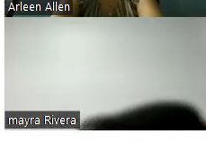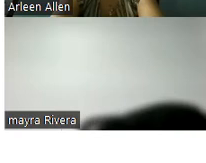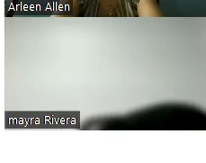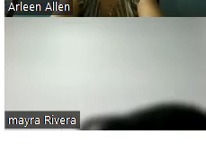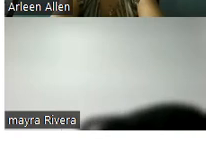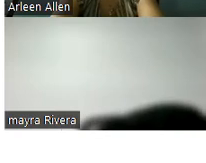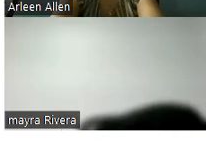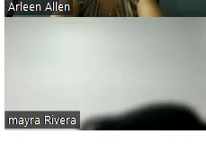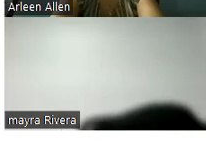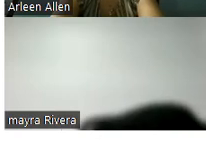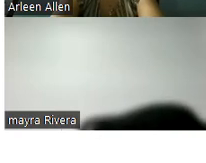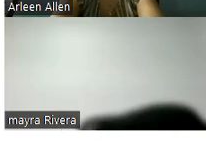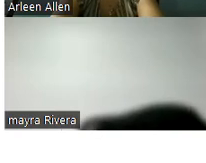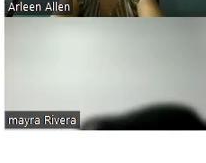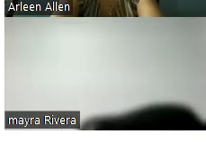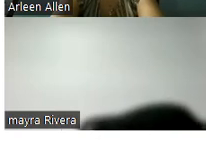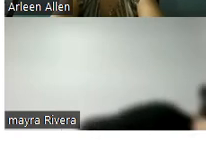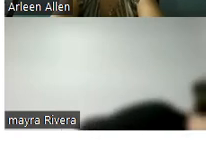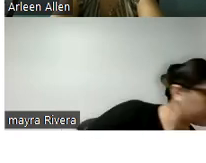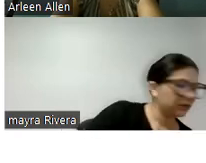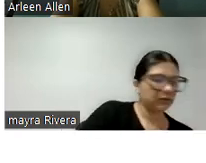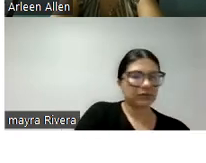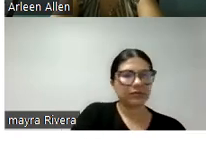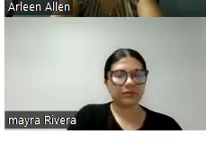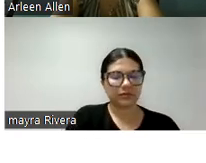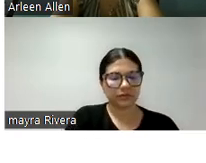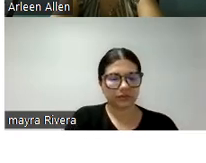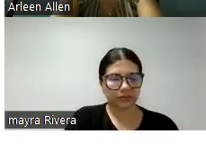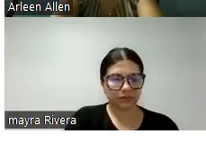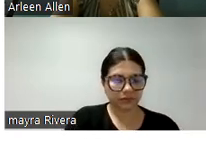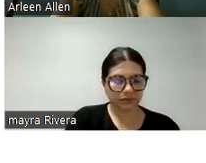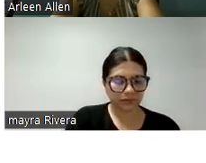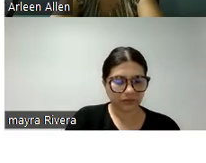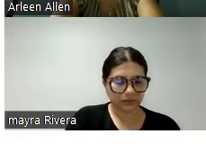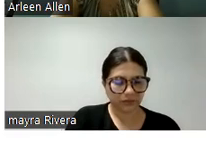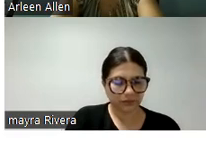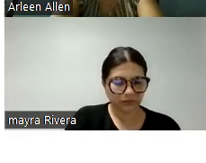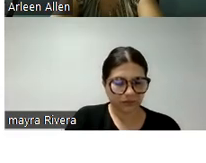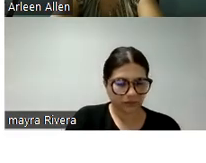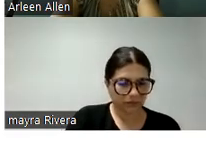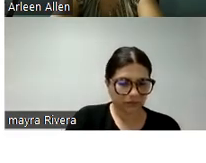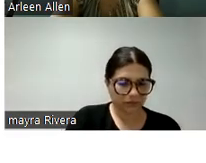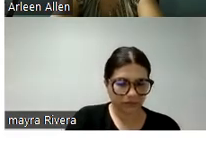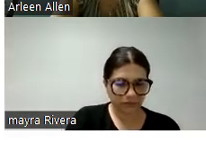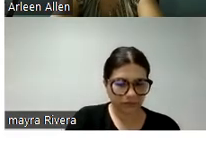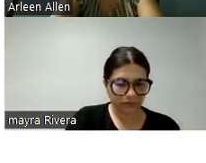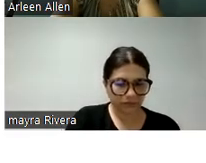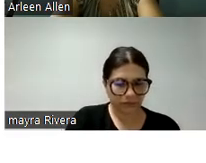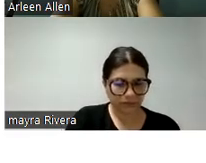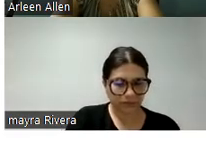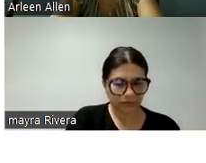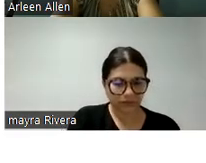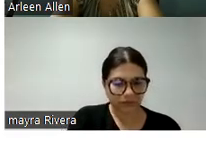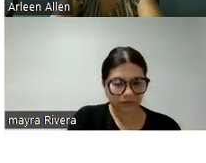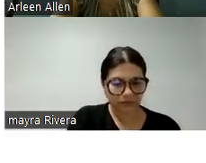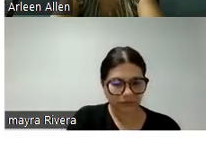everyone benefits from having this amazing information that can help shape and support Riverside County